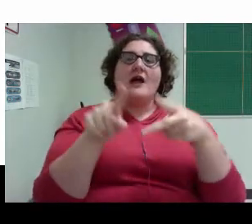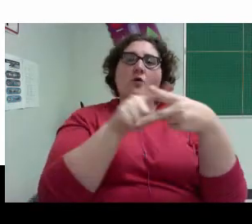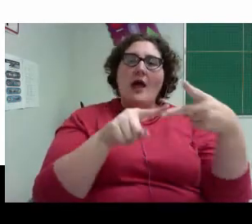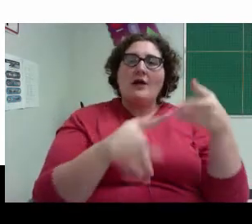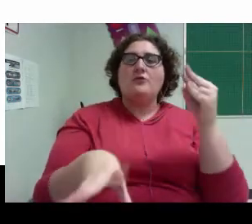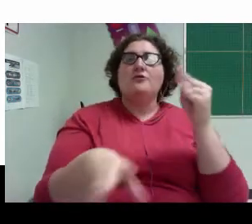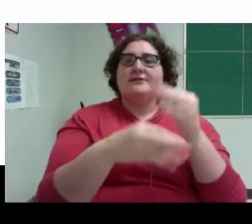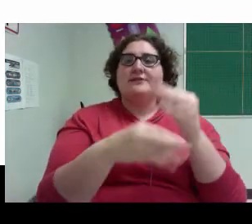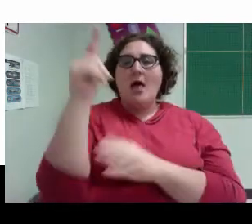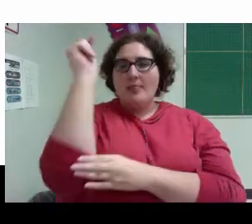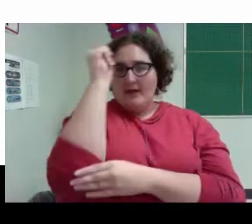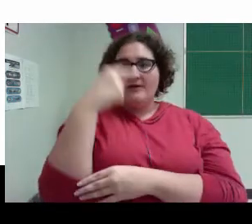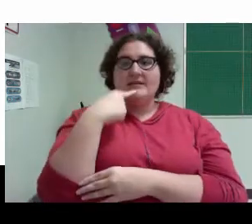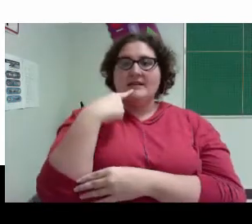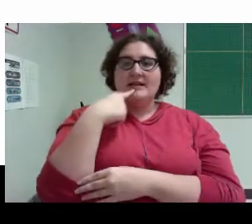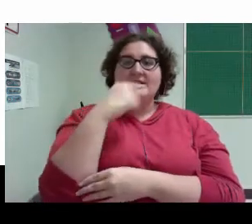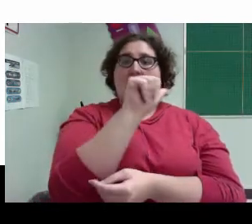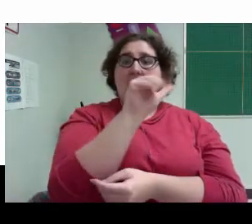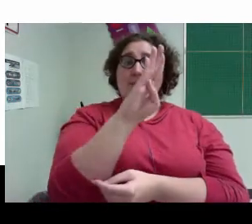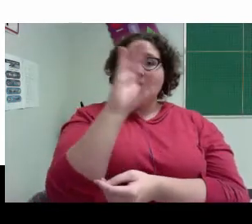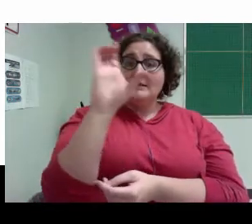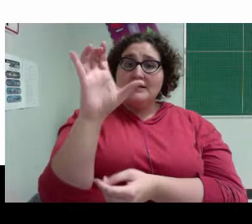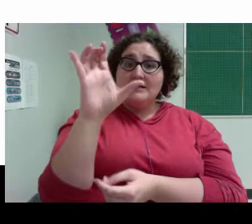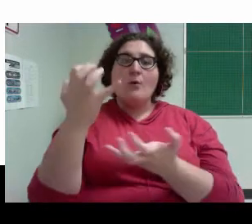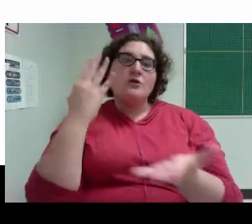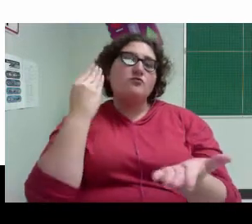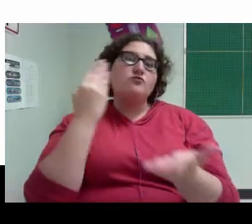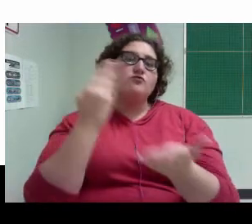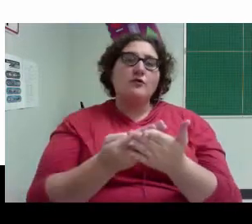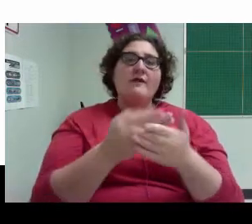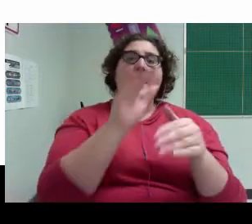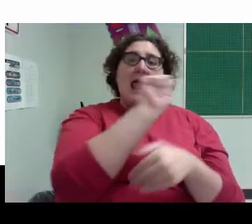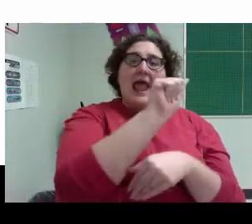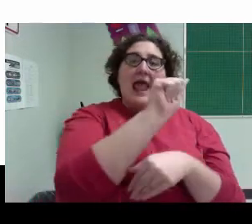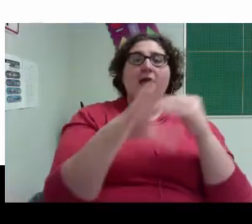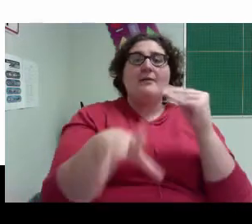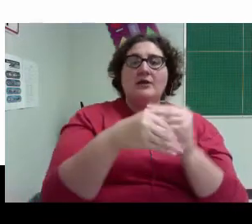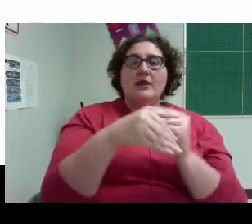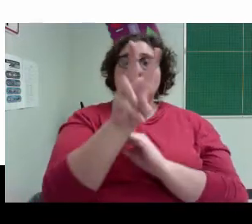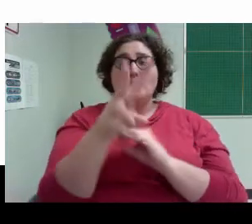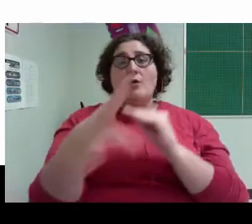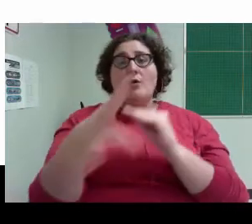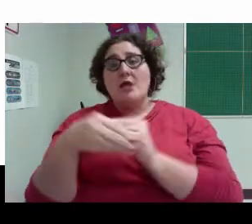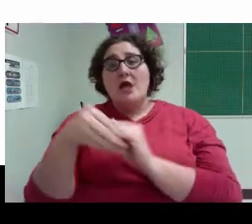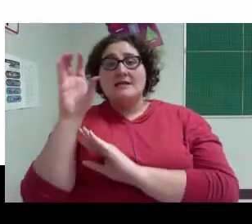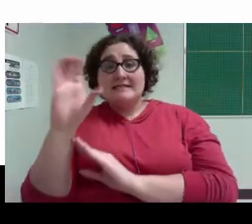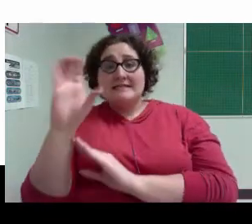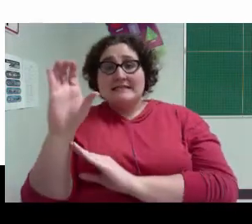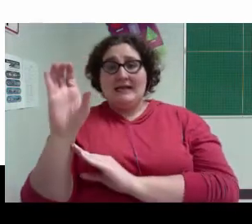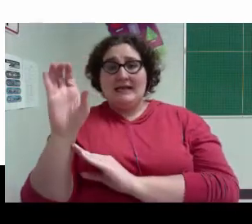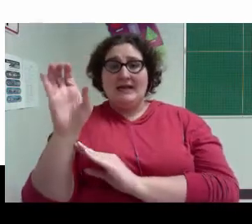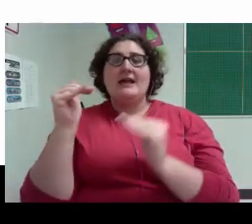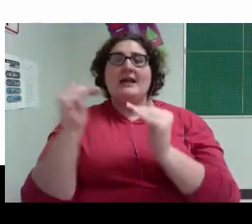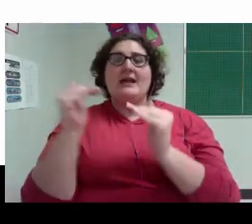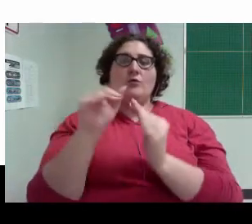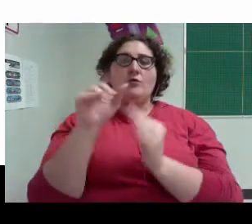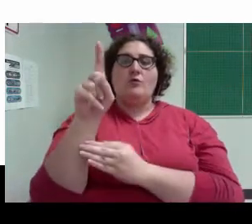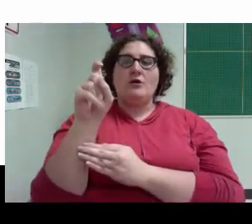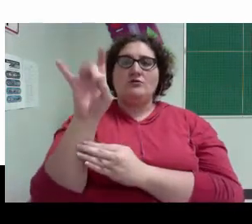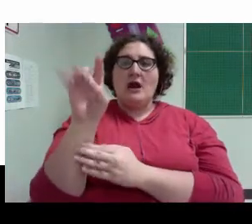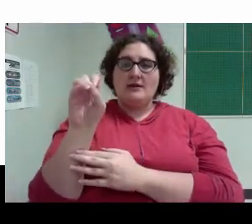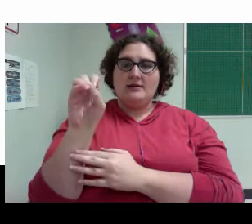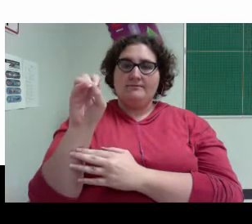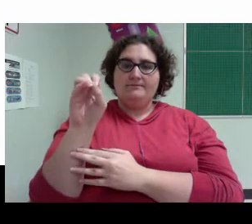given triangle ABC, and it says we want us to prove that the measure of angle A plus the measure of angle 2 plus the measure of angle C equals